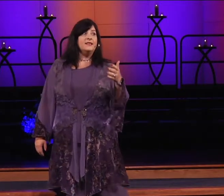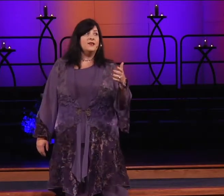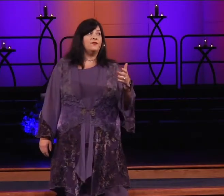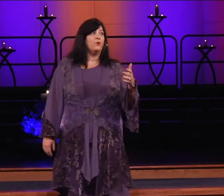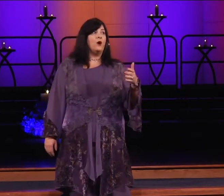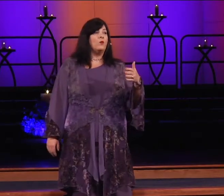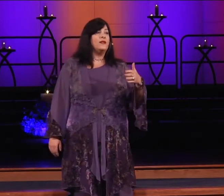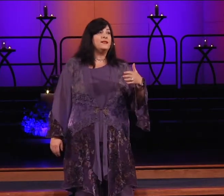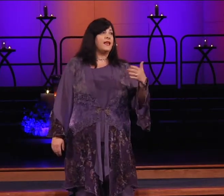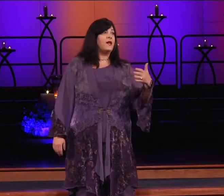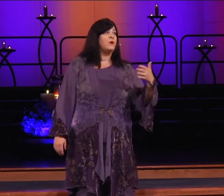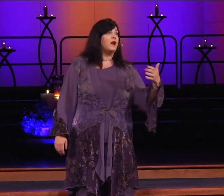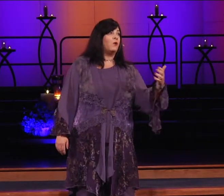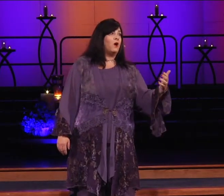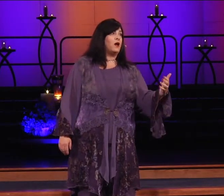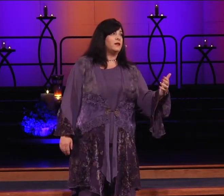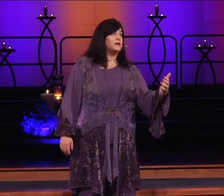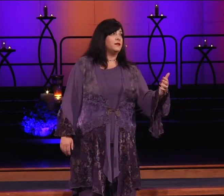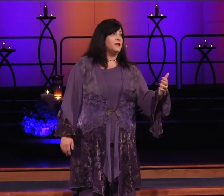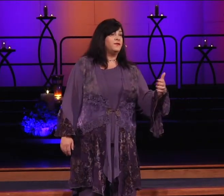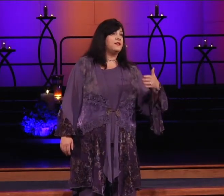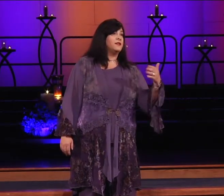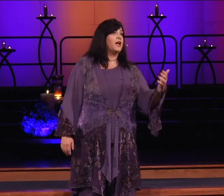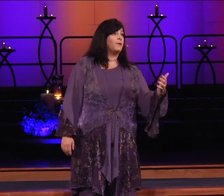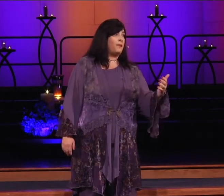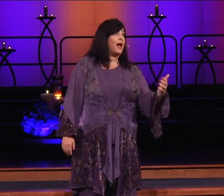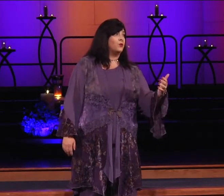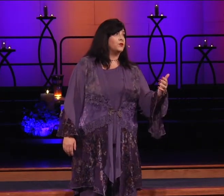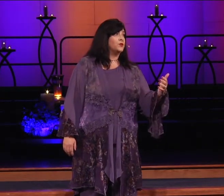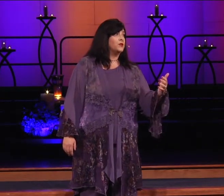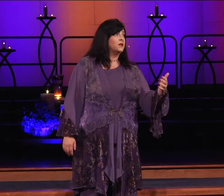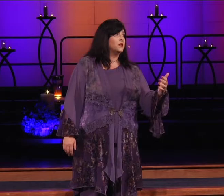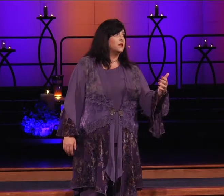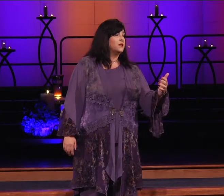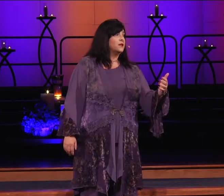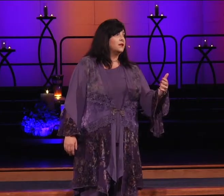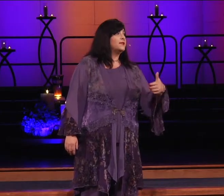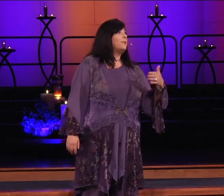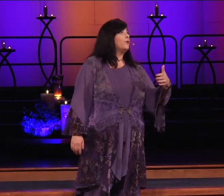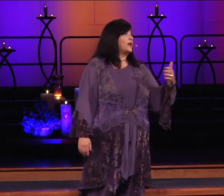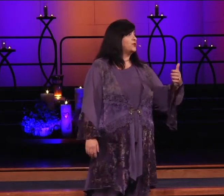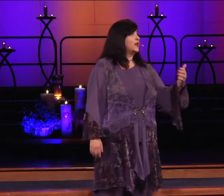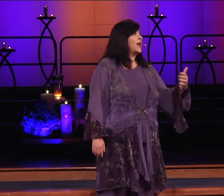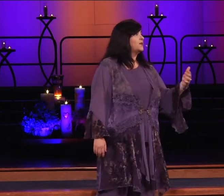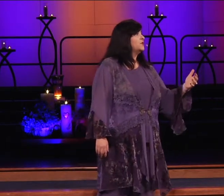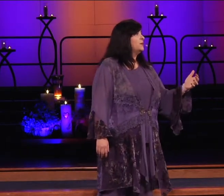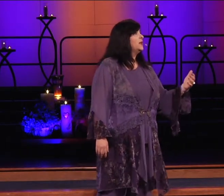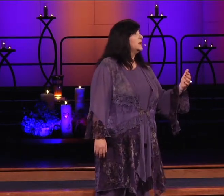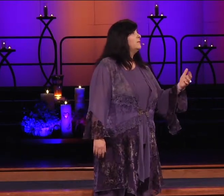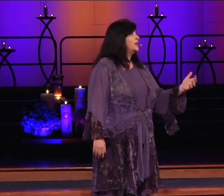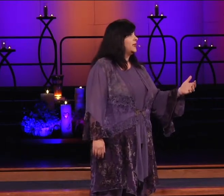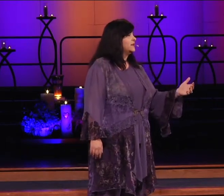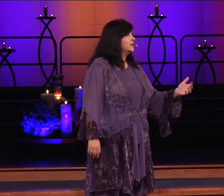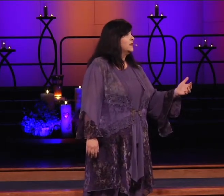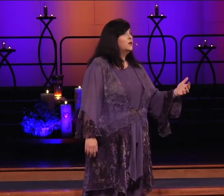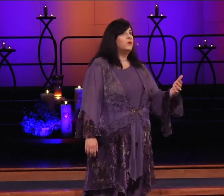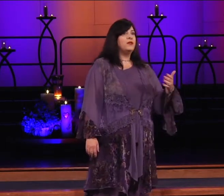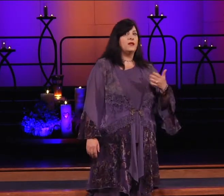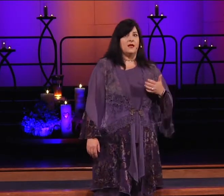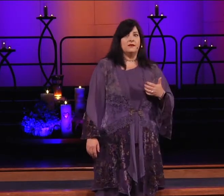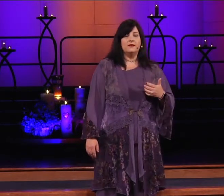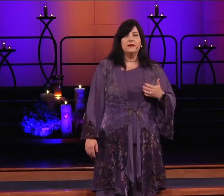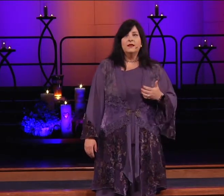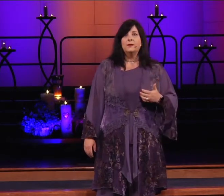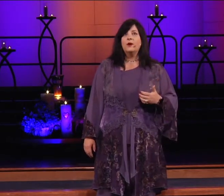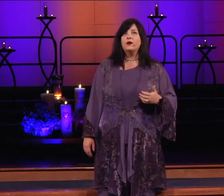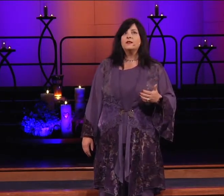At least if what we say we all want, if it's to come about, separation has to be complete